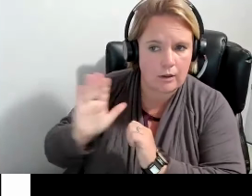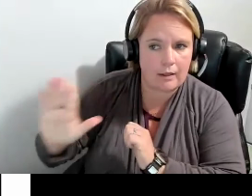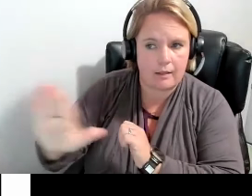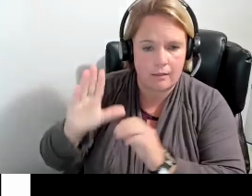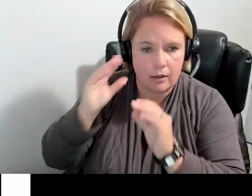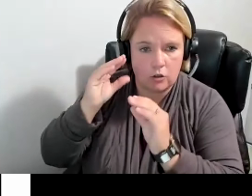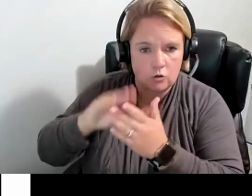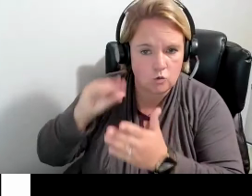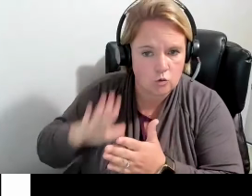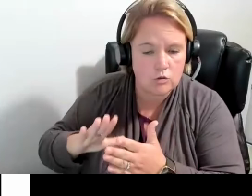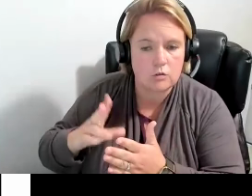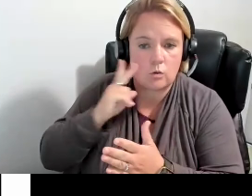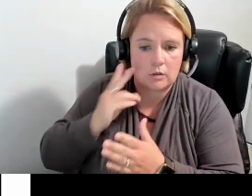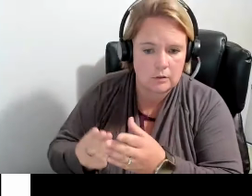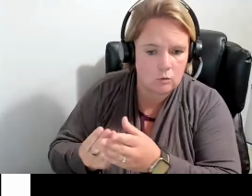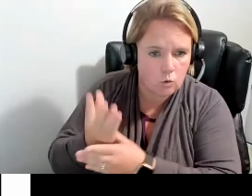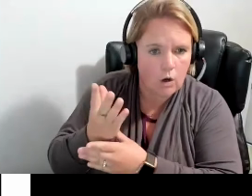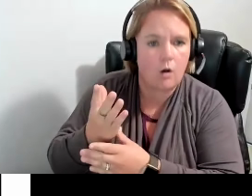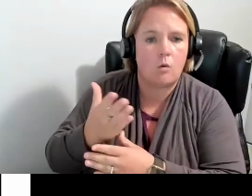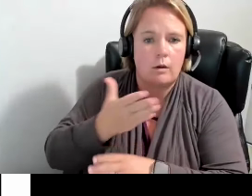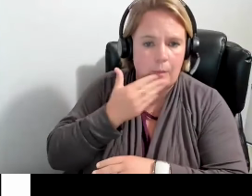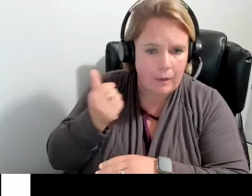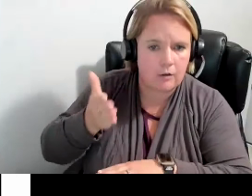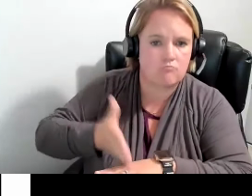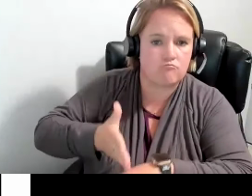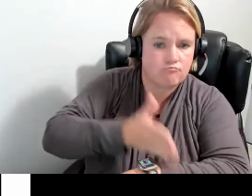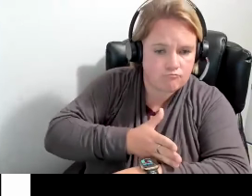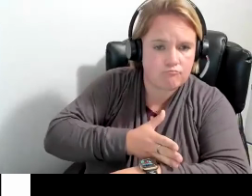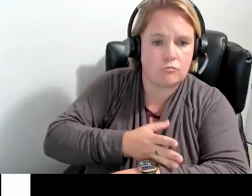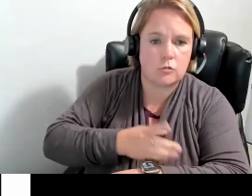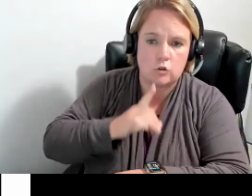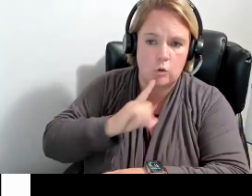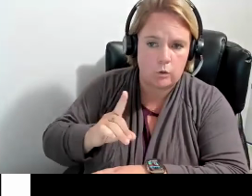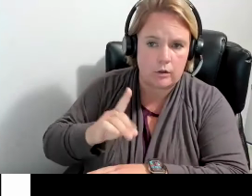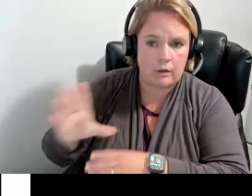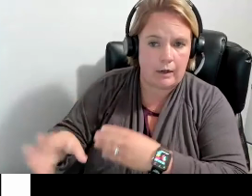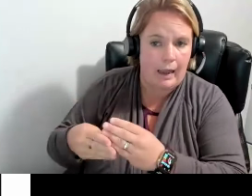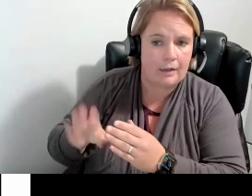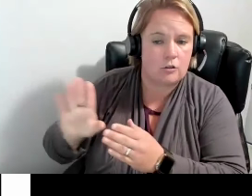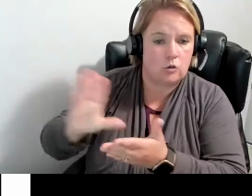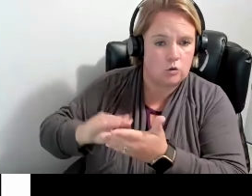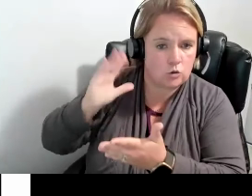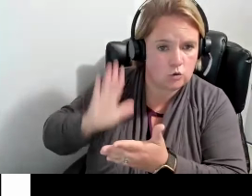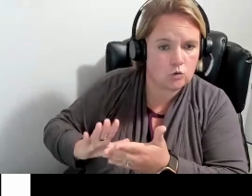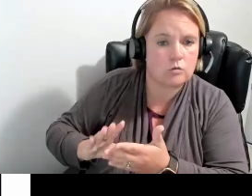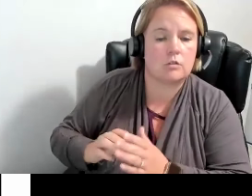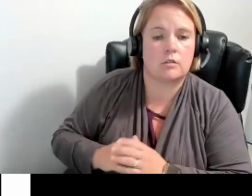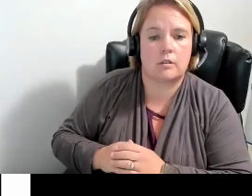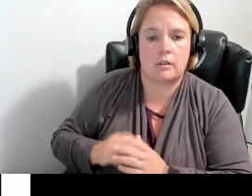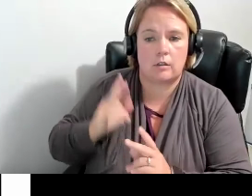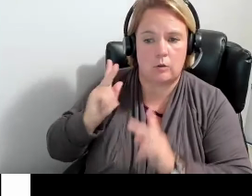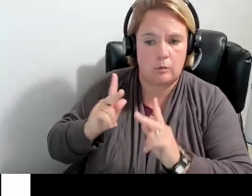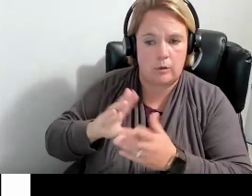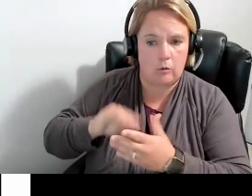hey, we want to see them grow and we can also help you replenishing your pool of students because sometimes students do find out about our class